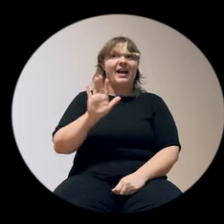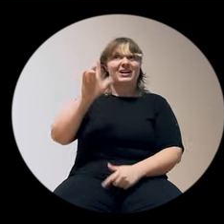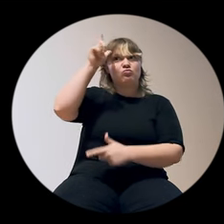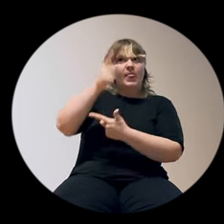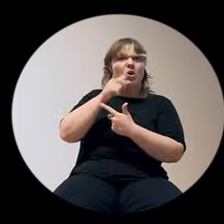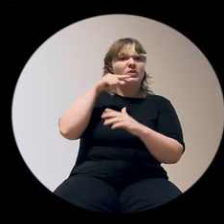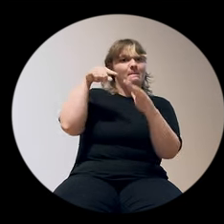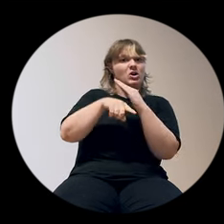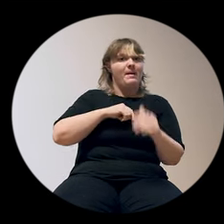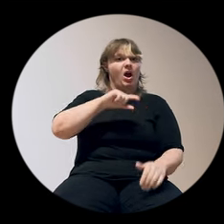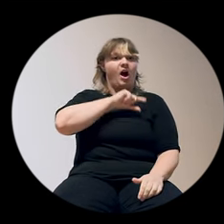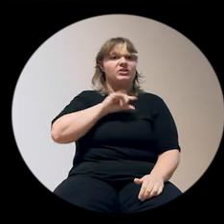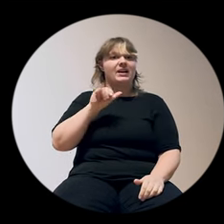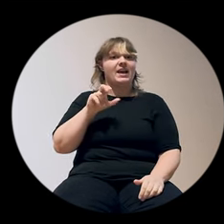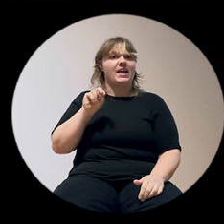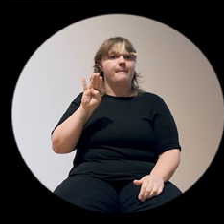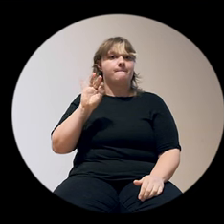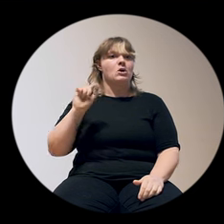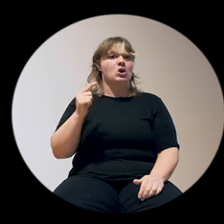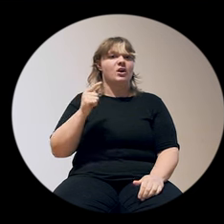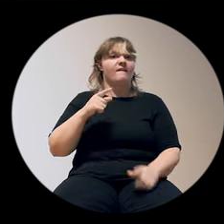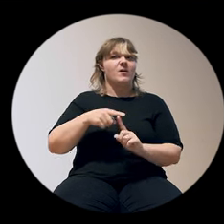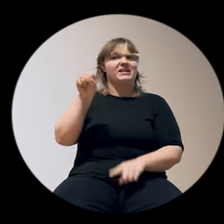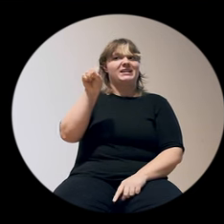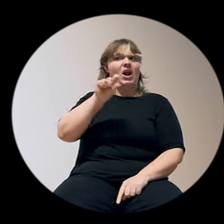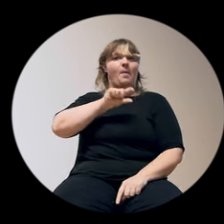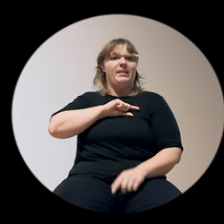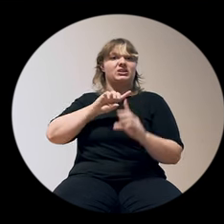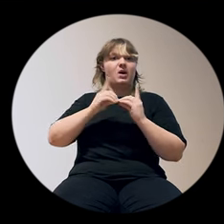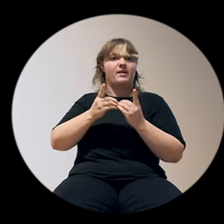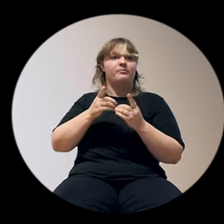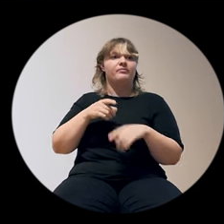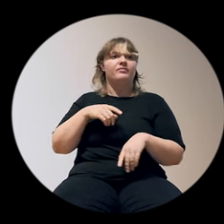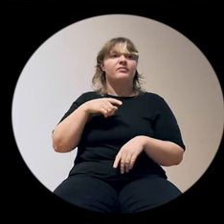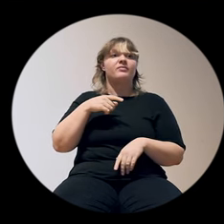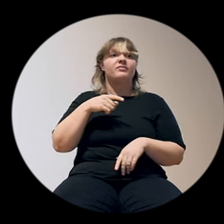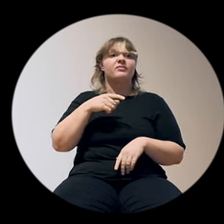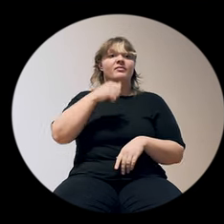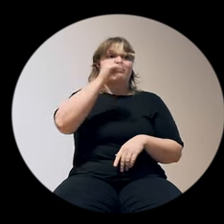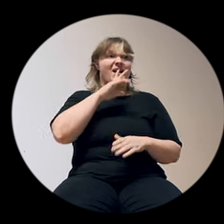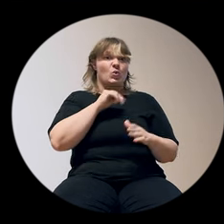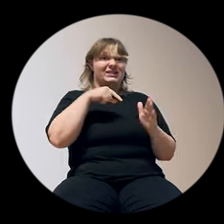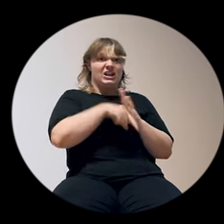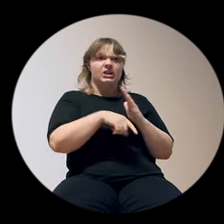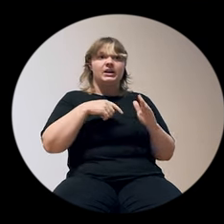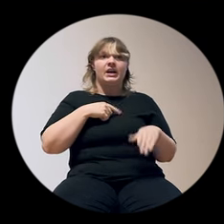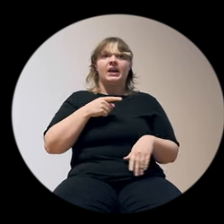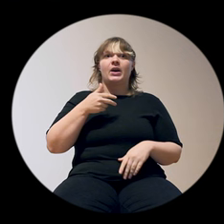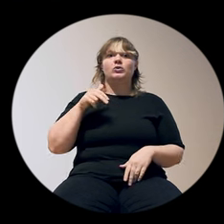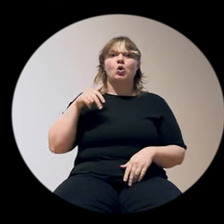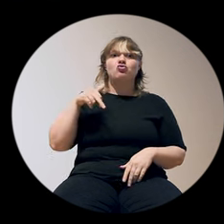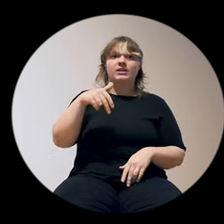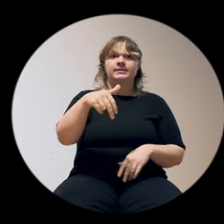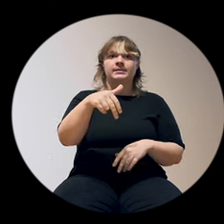was murdered by Officer Ian Burke of the Seattle Police Department. He was a wood carver who was crossing the crosswalk in broad daylight, shot 4 times